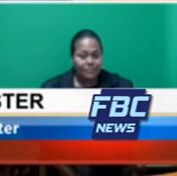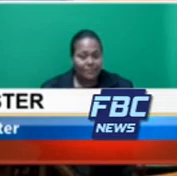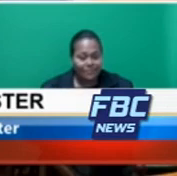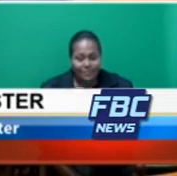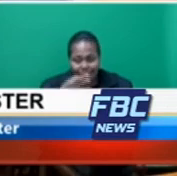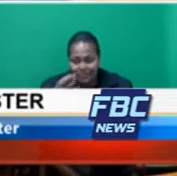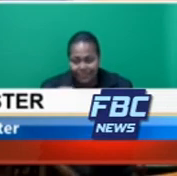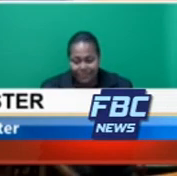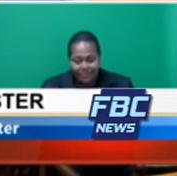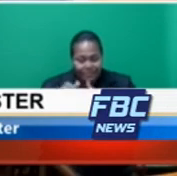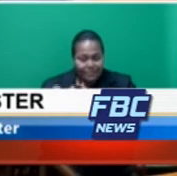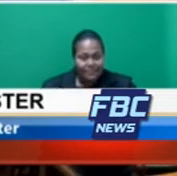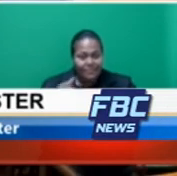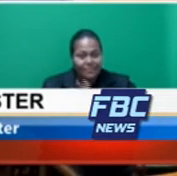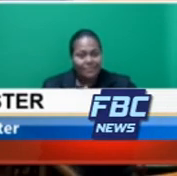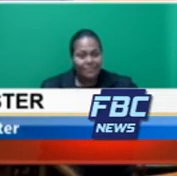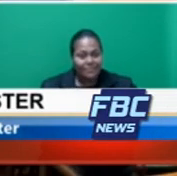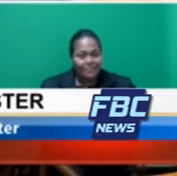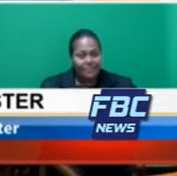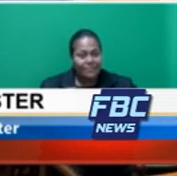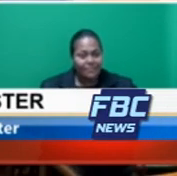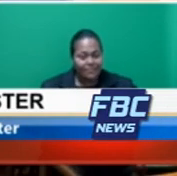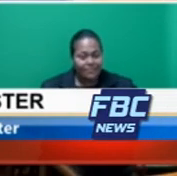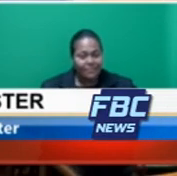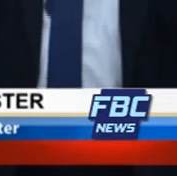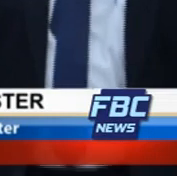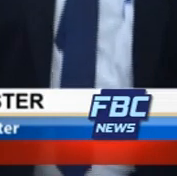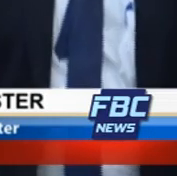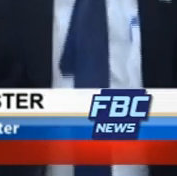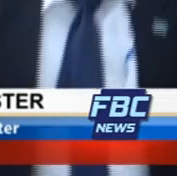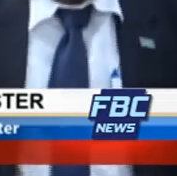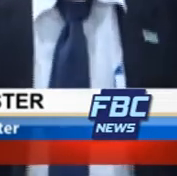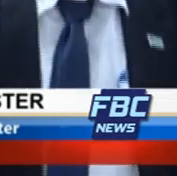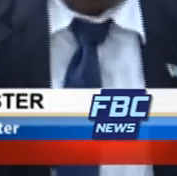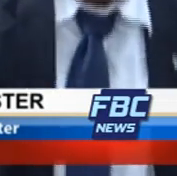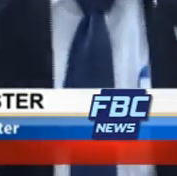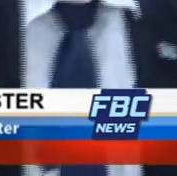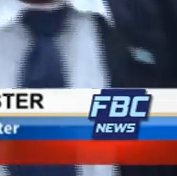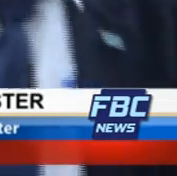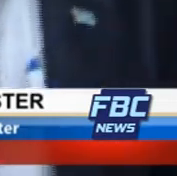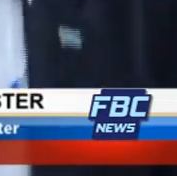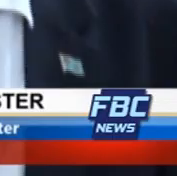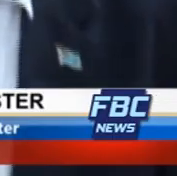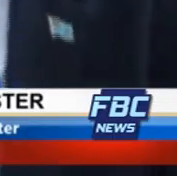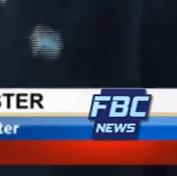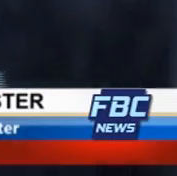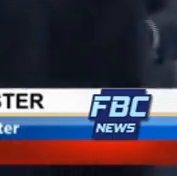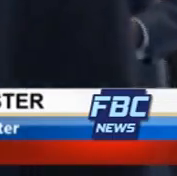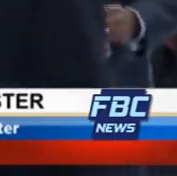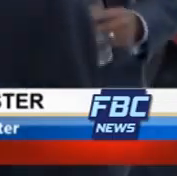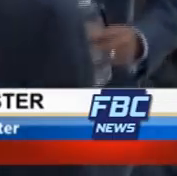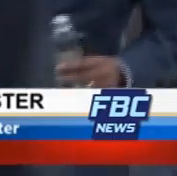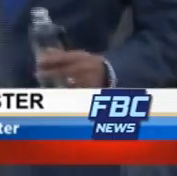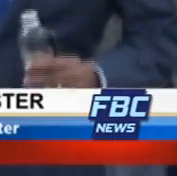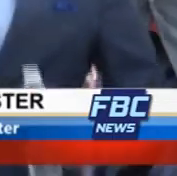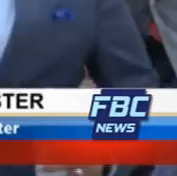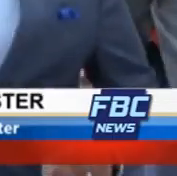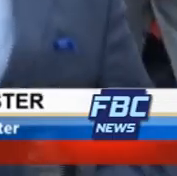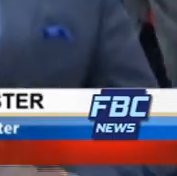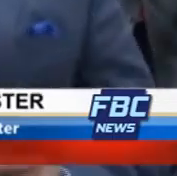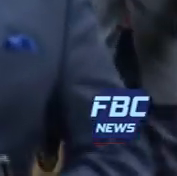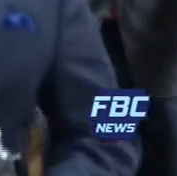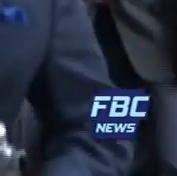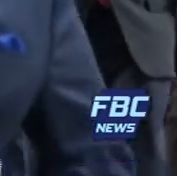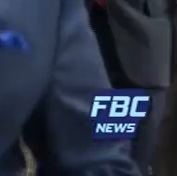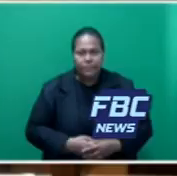even understand. He has assured that the Fiji First government will always support the Economy Minister, Ayaz